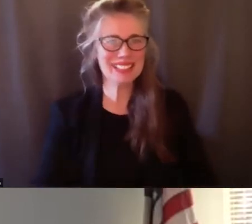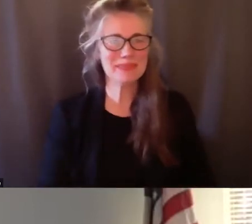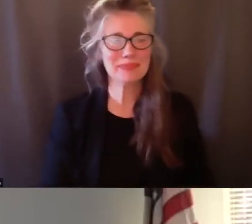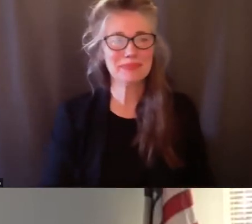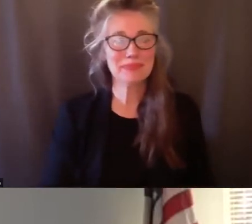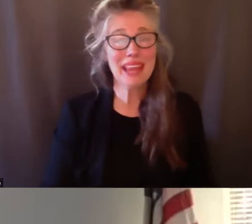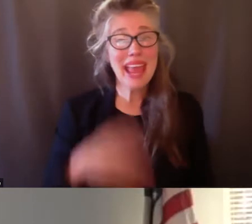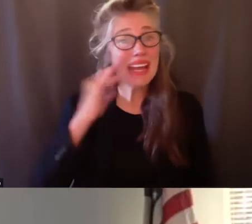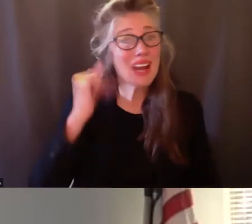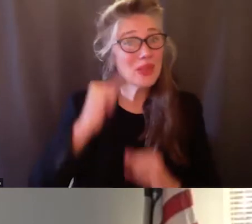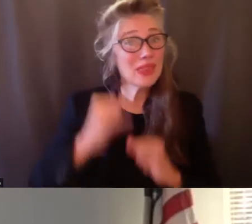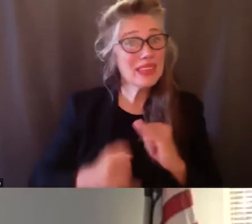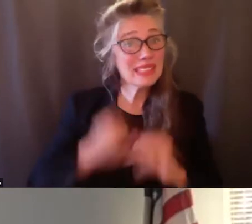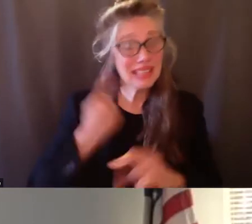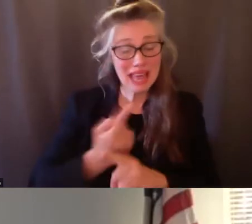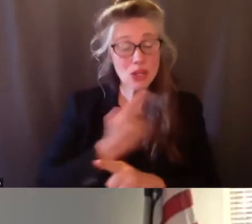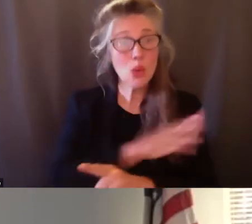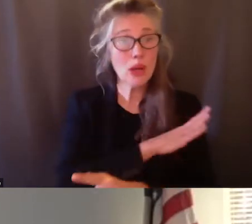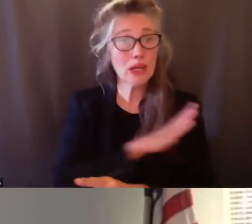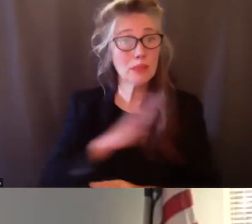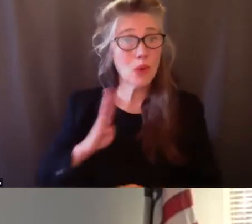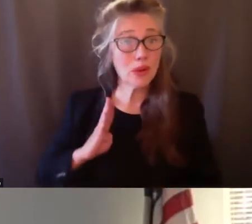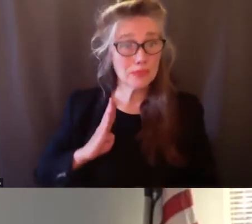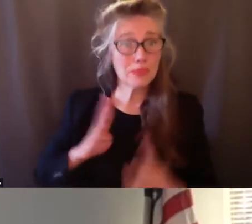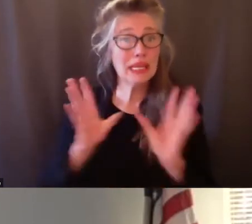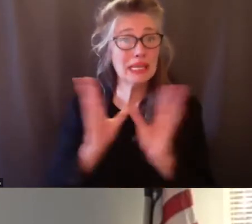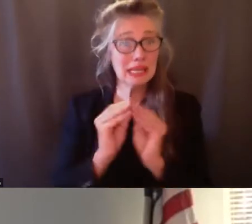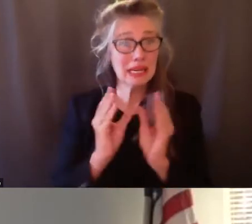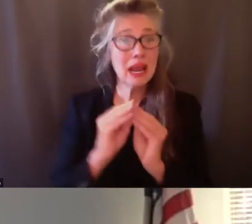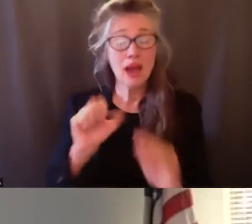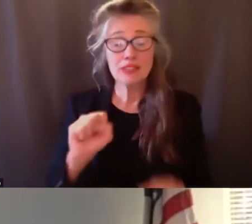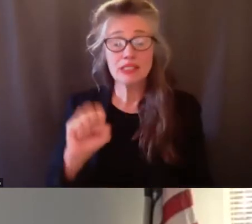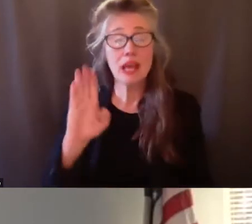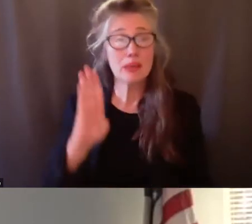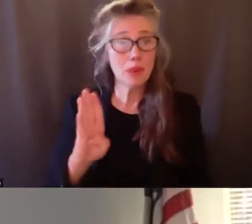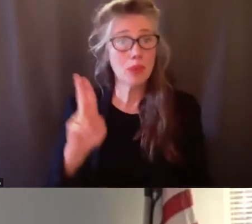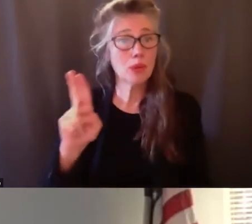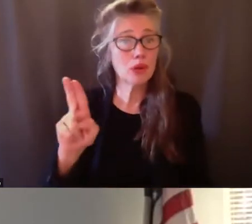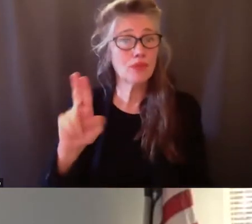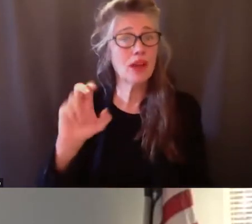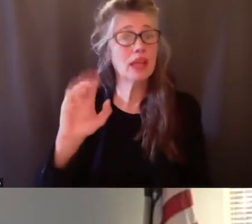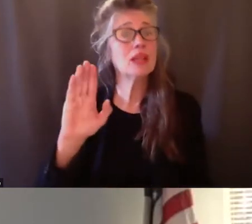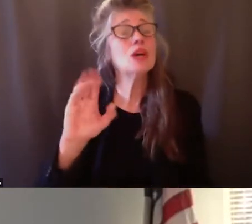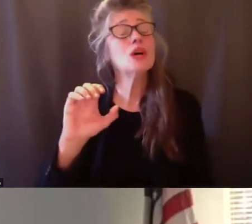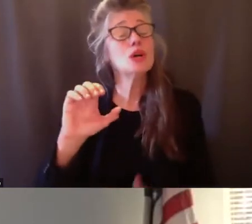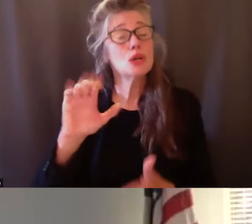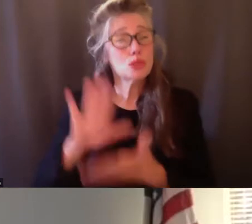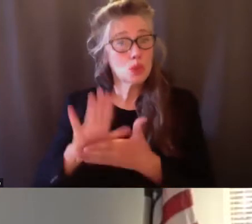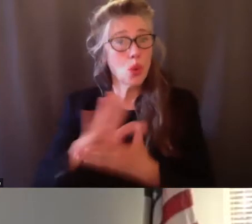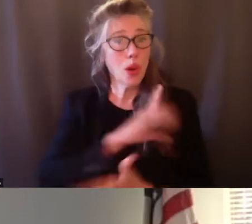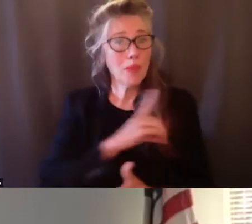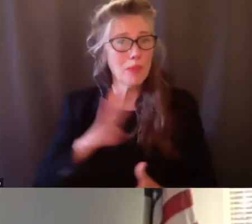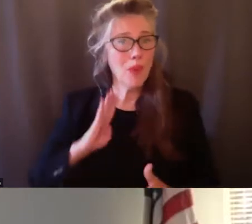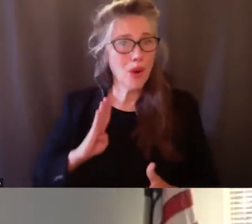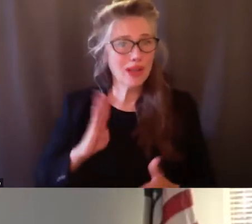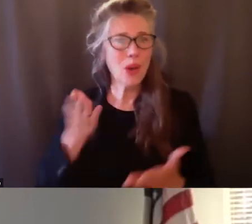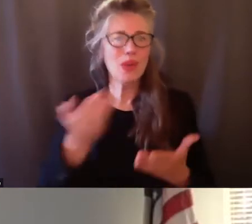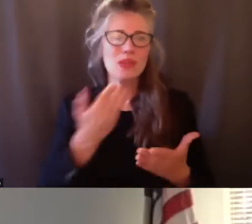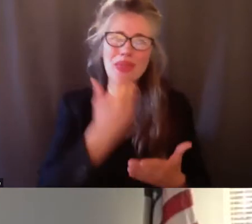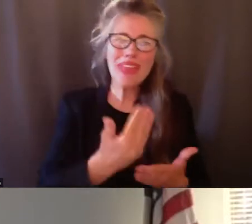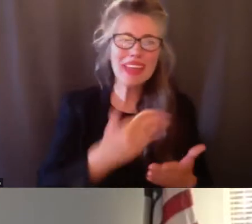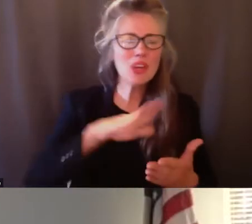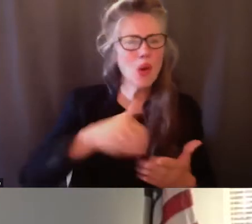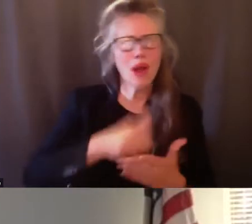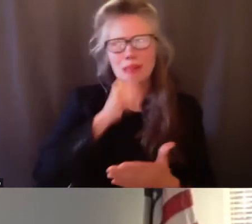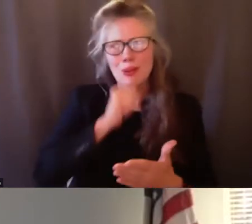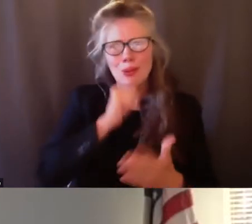last regular board meeting, as we have before, of the Santa Barbara Unified School Board. I want to thank all the members of the board for getting us through this